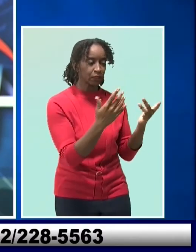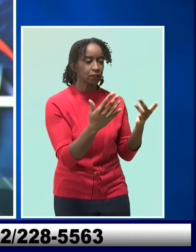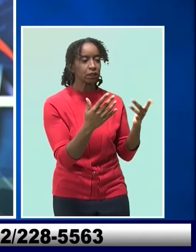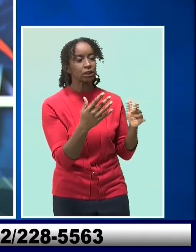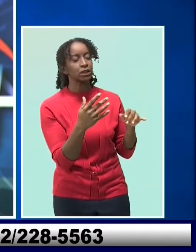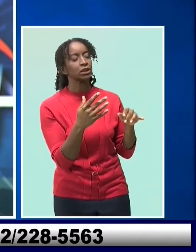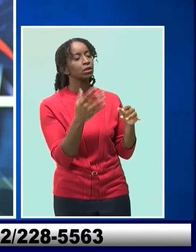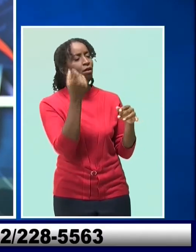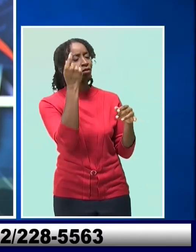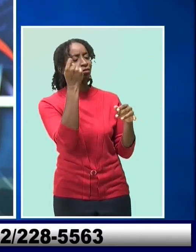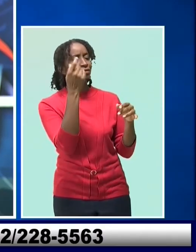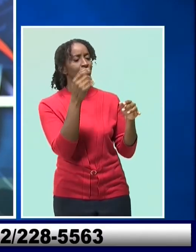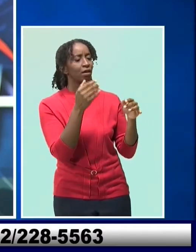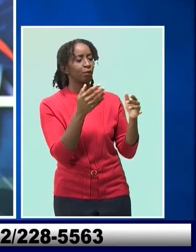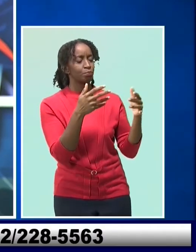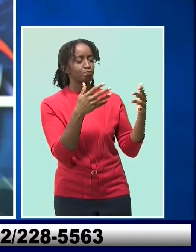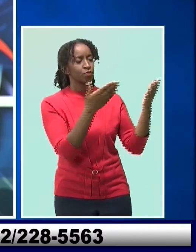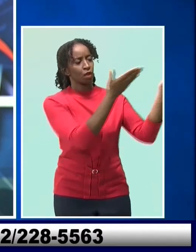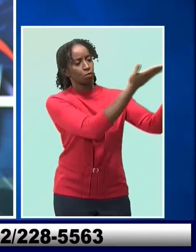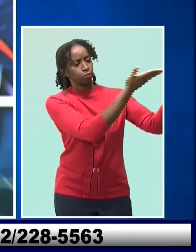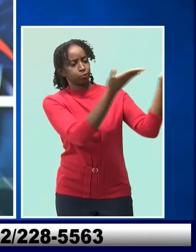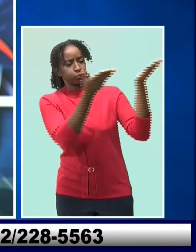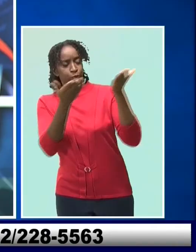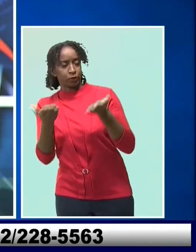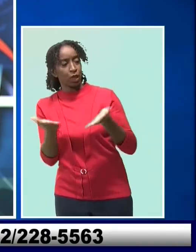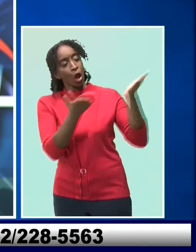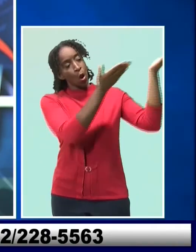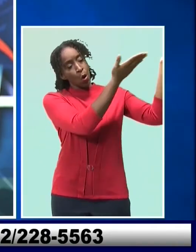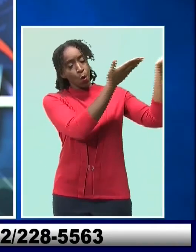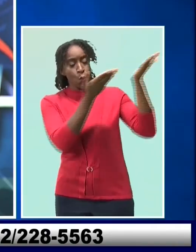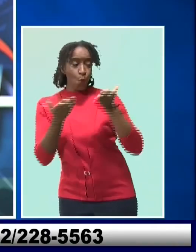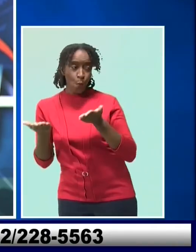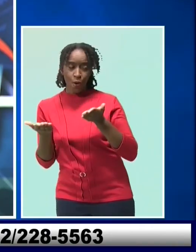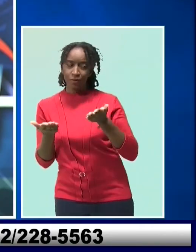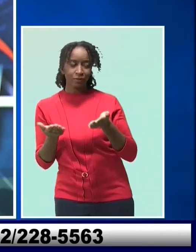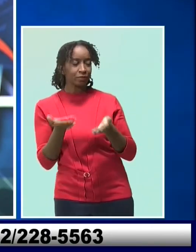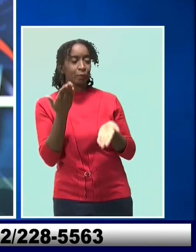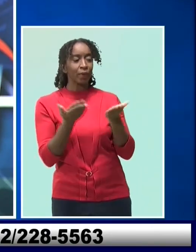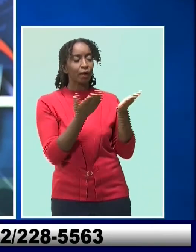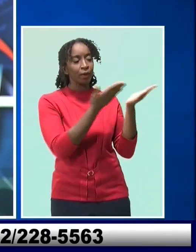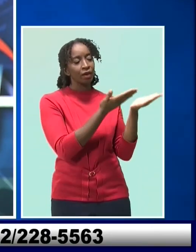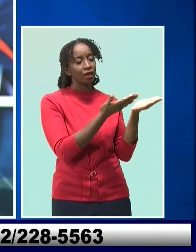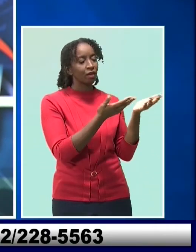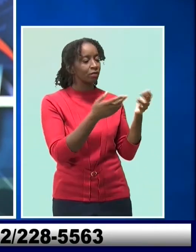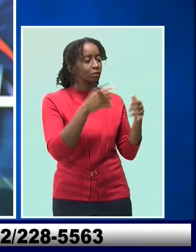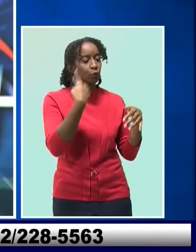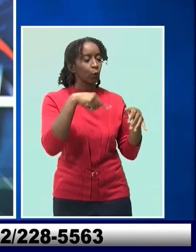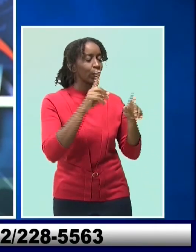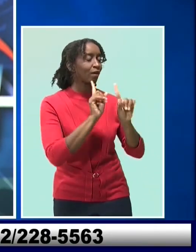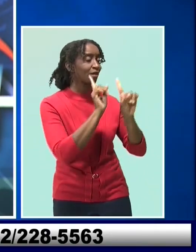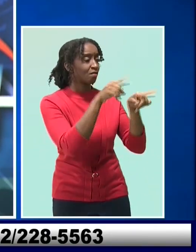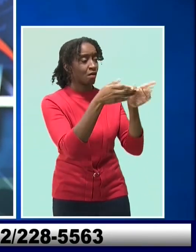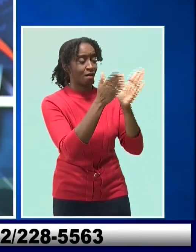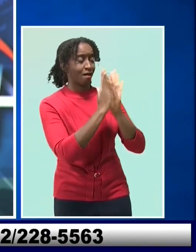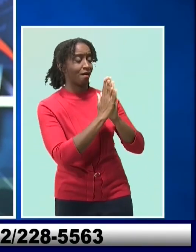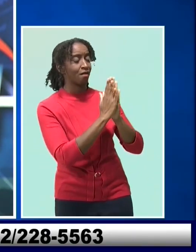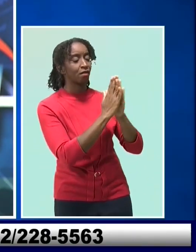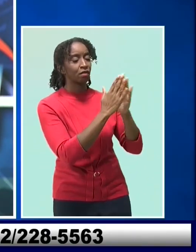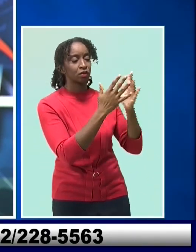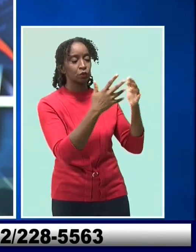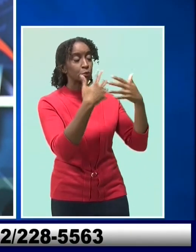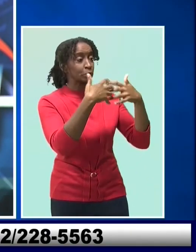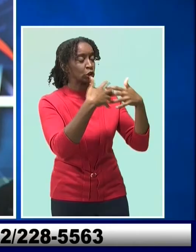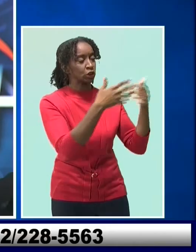that also has a part to play. But we are working feverishly, including the possibility of Barbados